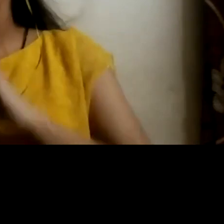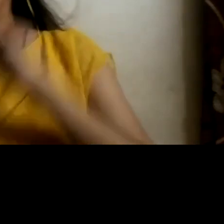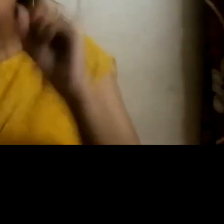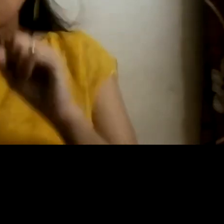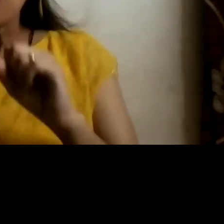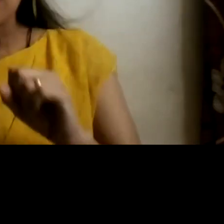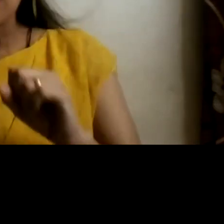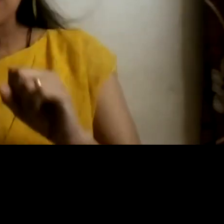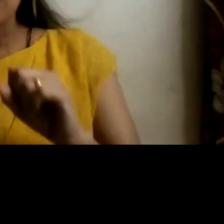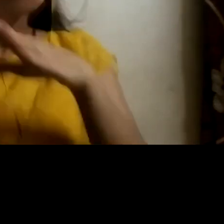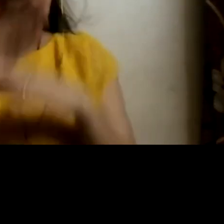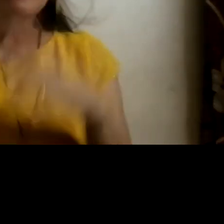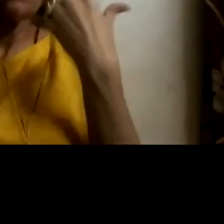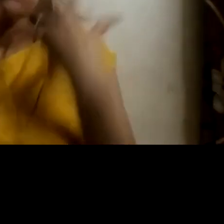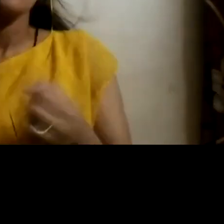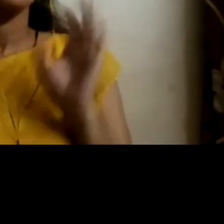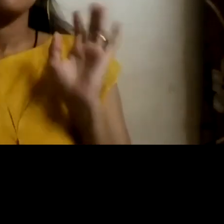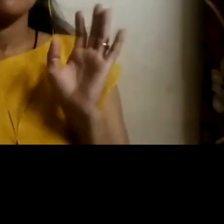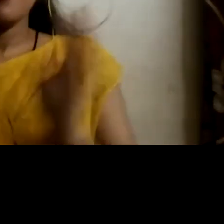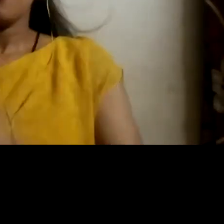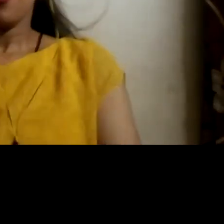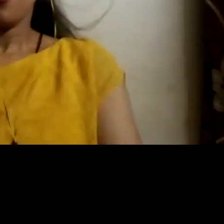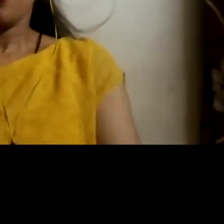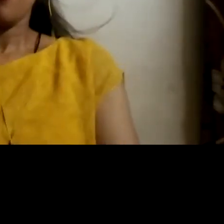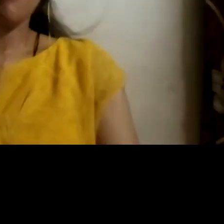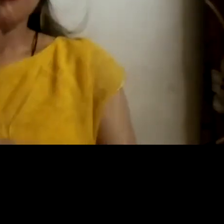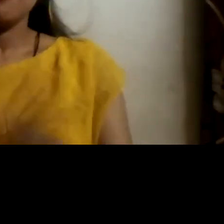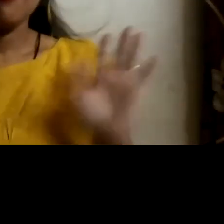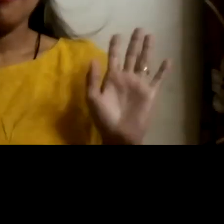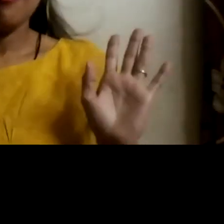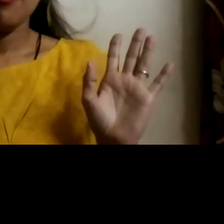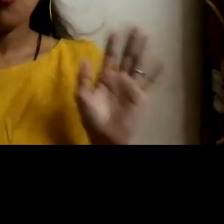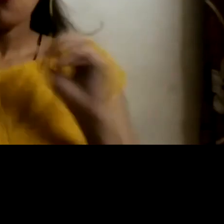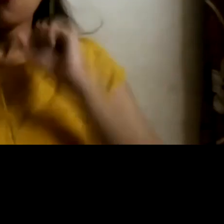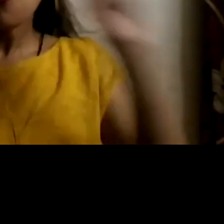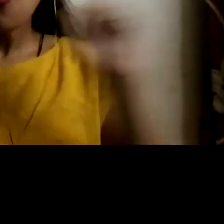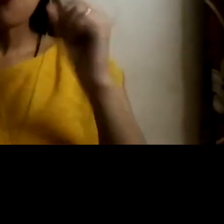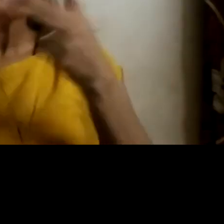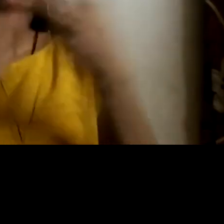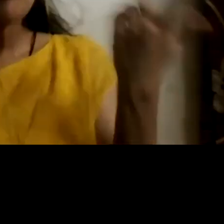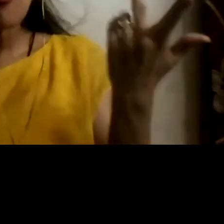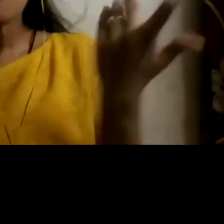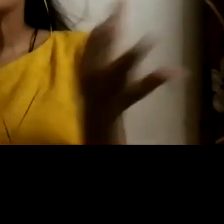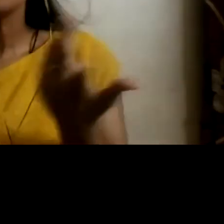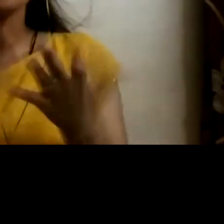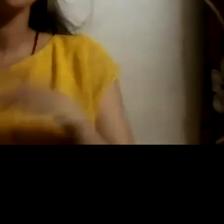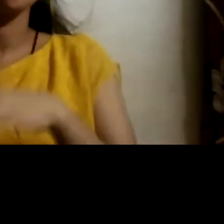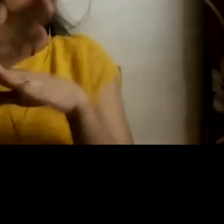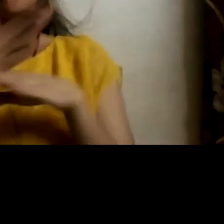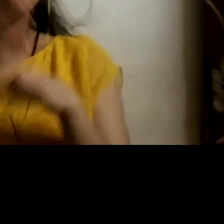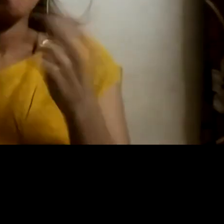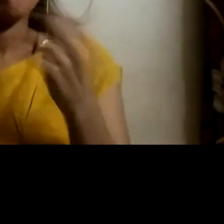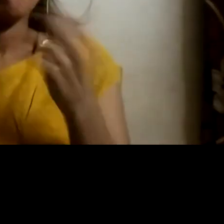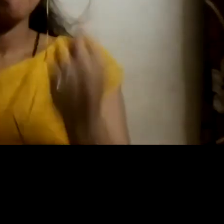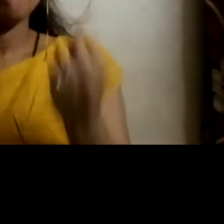perspectives, insights, and stories. So you can already imagine that today